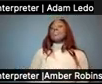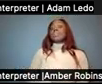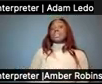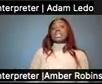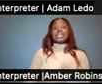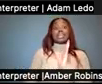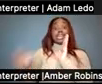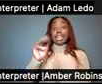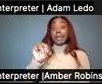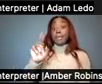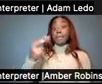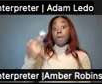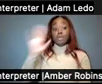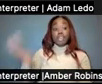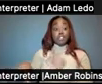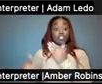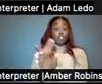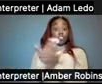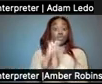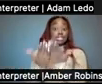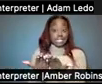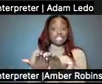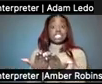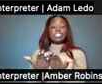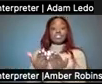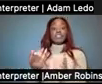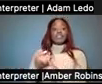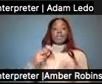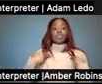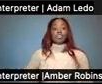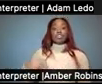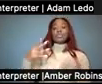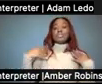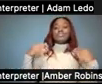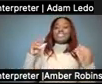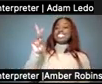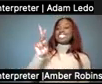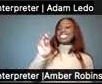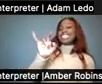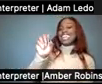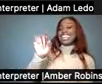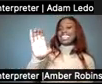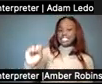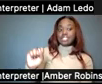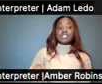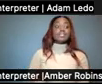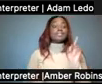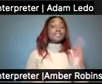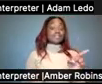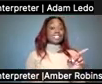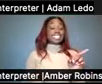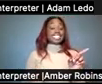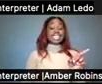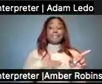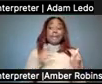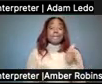March, there's a new edition of this one coming out too from human kinetics. You can order it now though. Oh, and this is